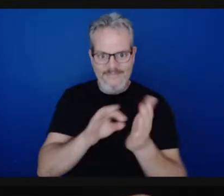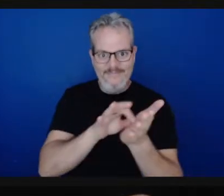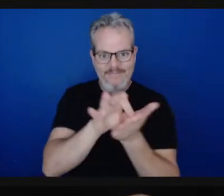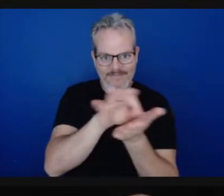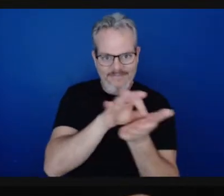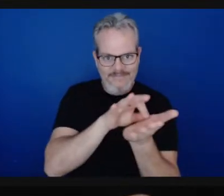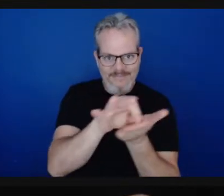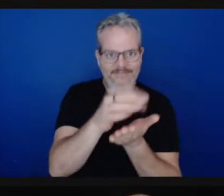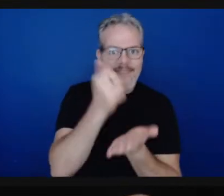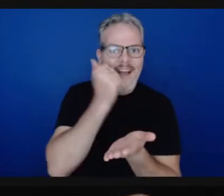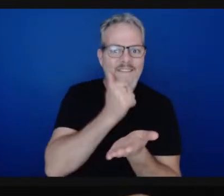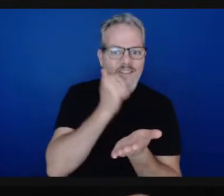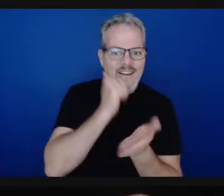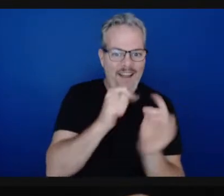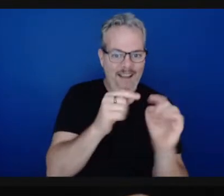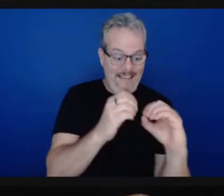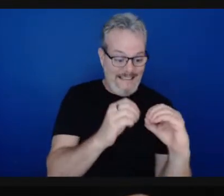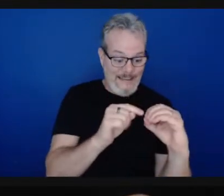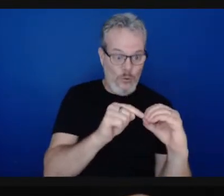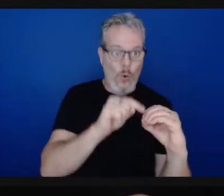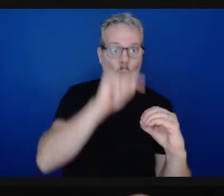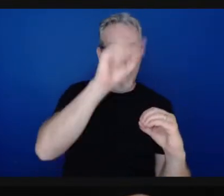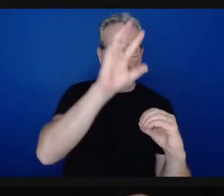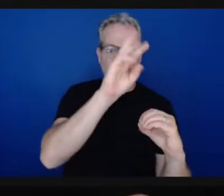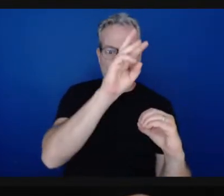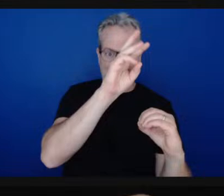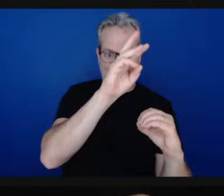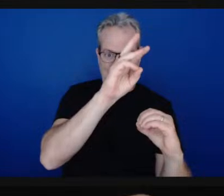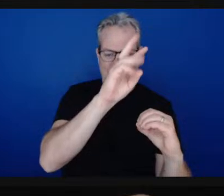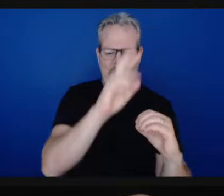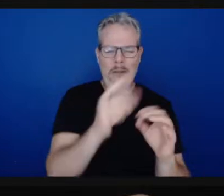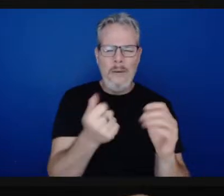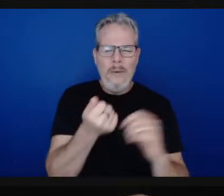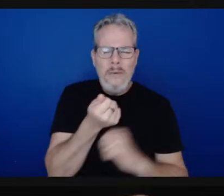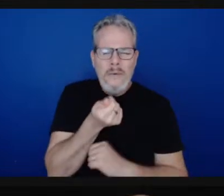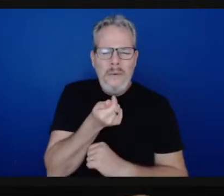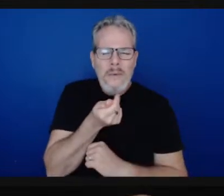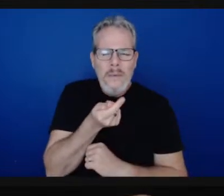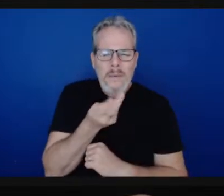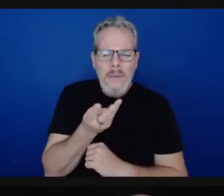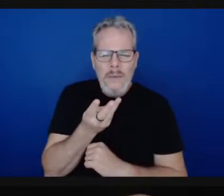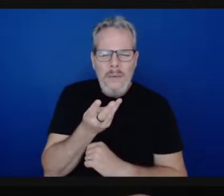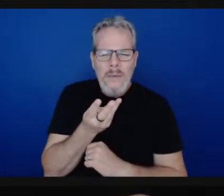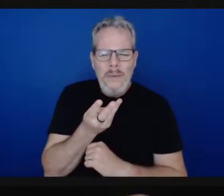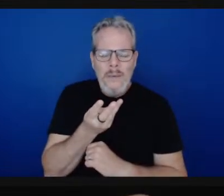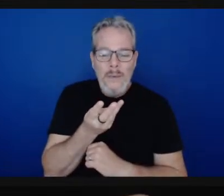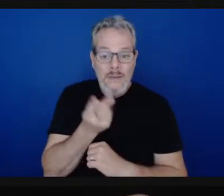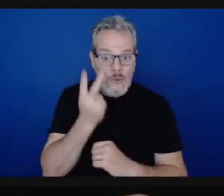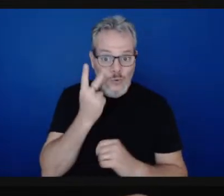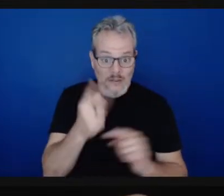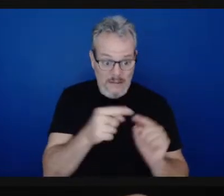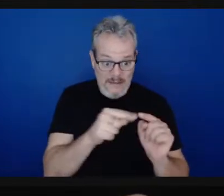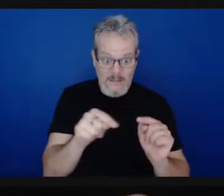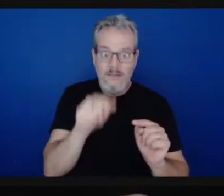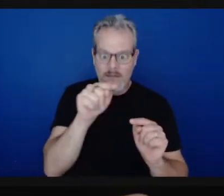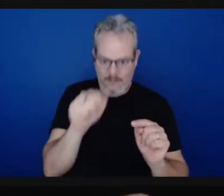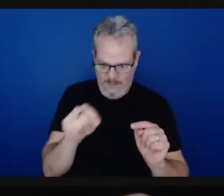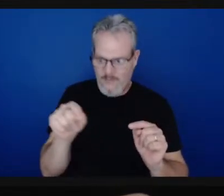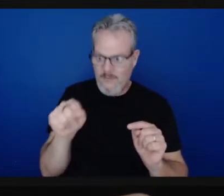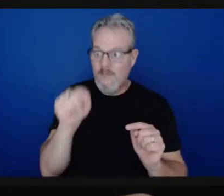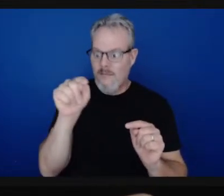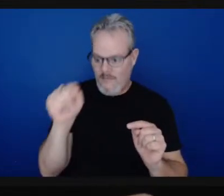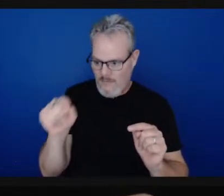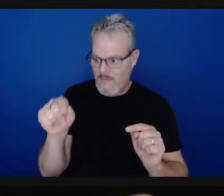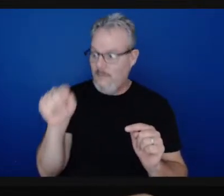is a range of 0 to 6, so very few. You can see that it looks spiky because